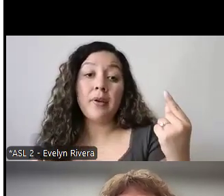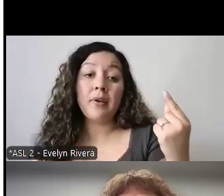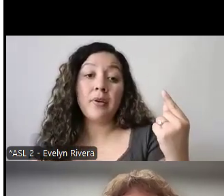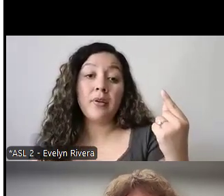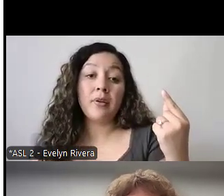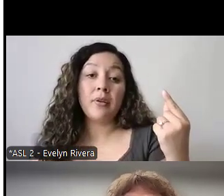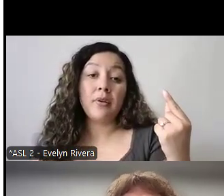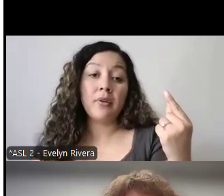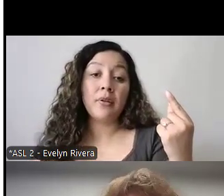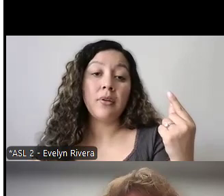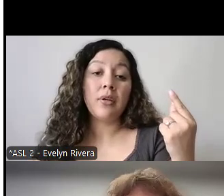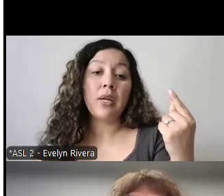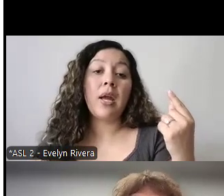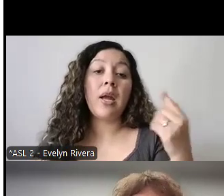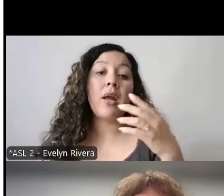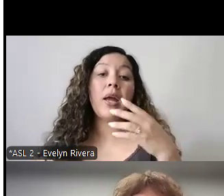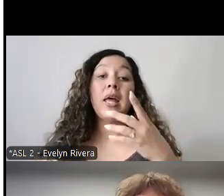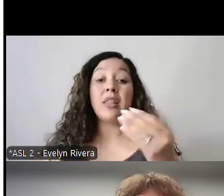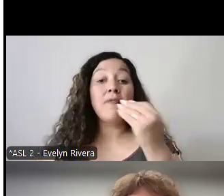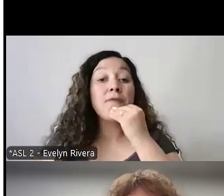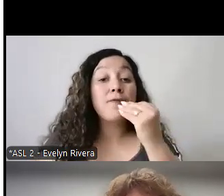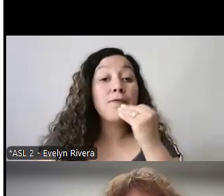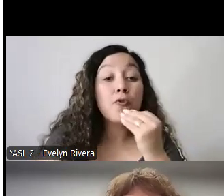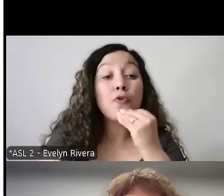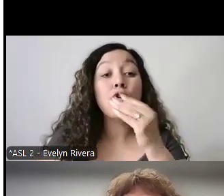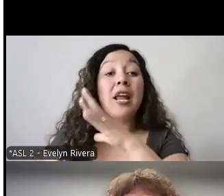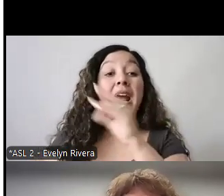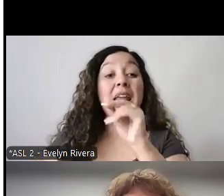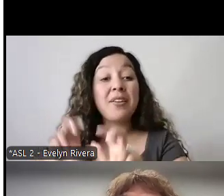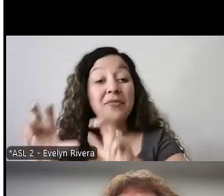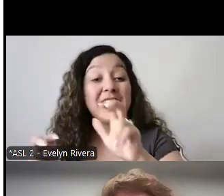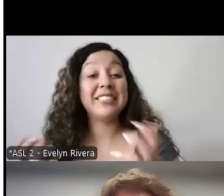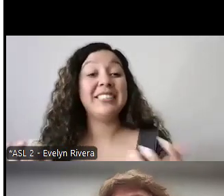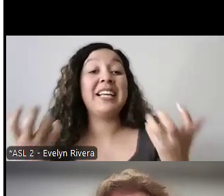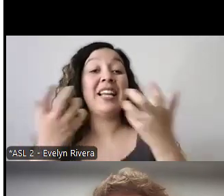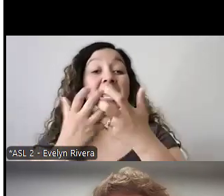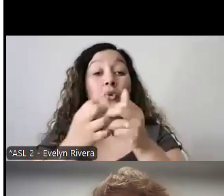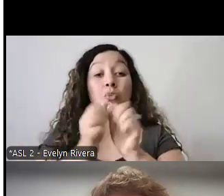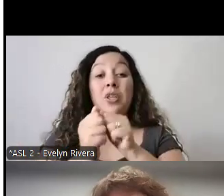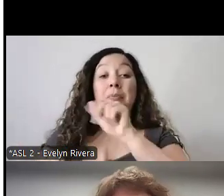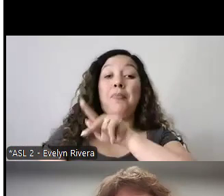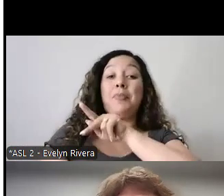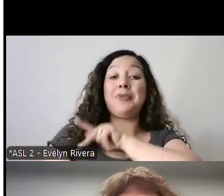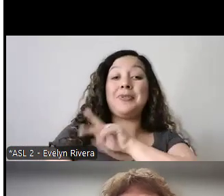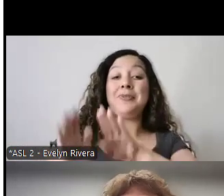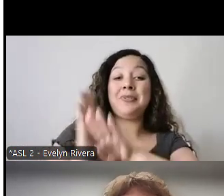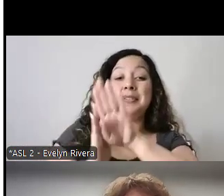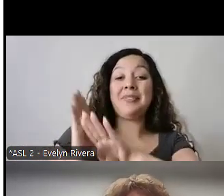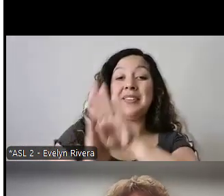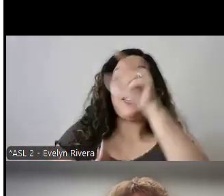dyad or the invested caregiver aligned with the person living alone with cognitive impairment was an exception.